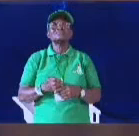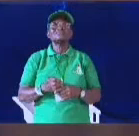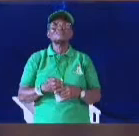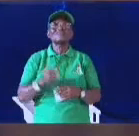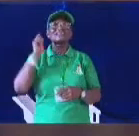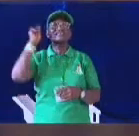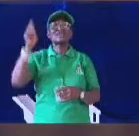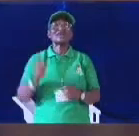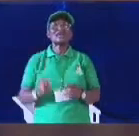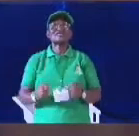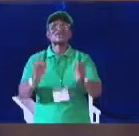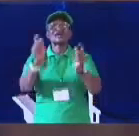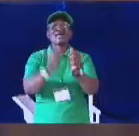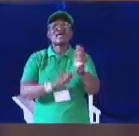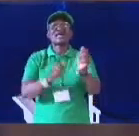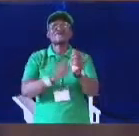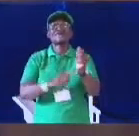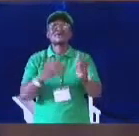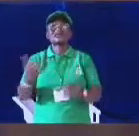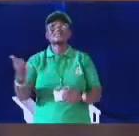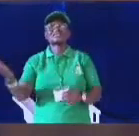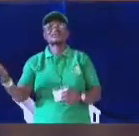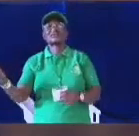She tried everything